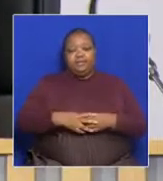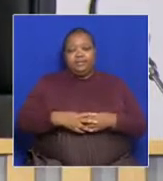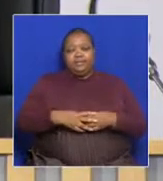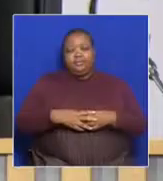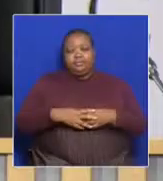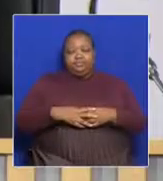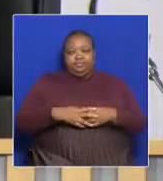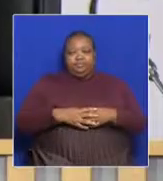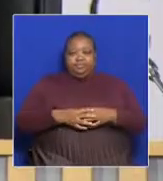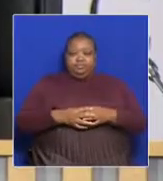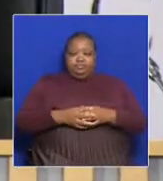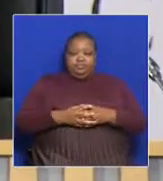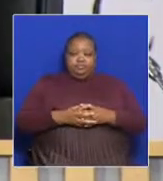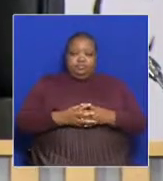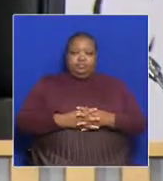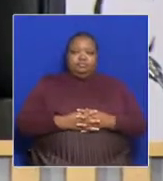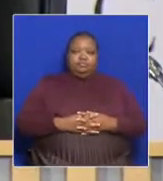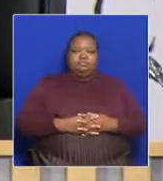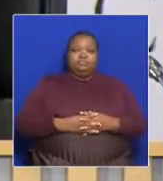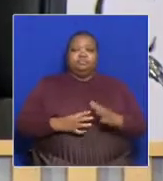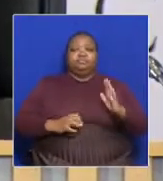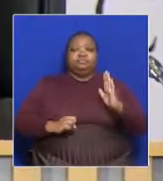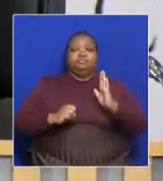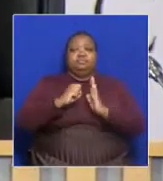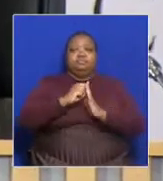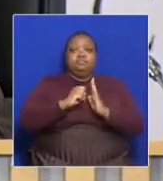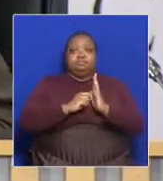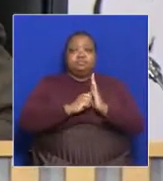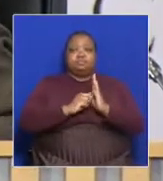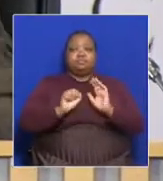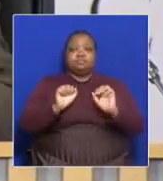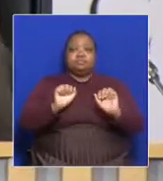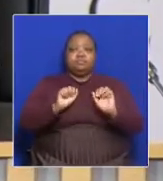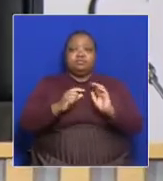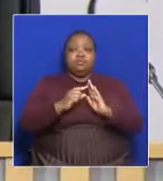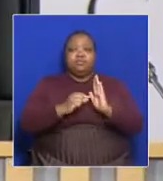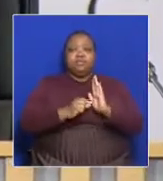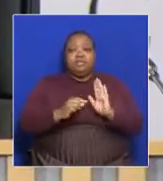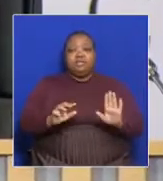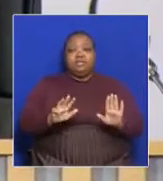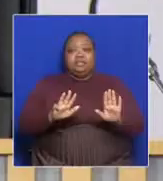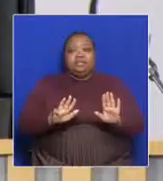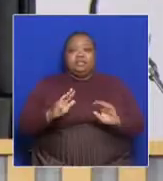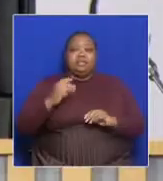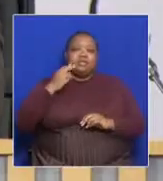That is your statement dated 9th November 2021.